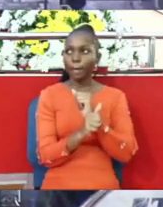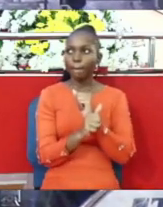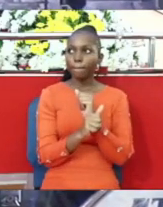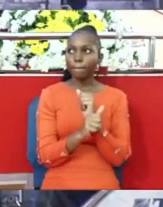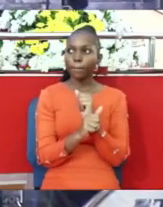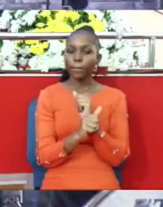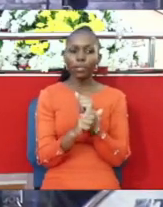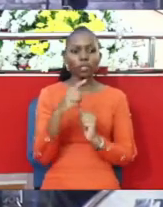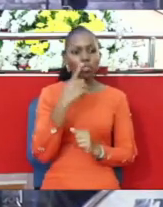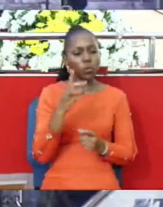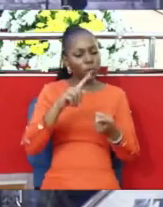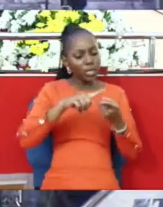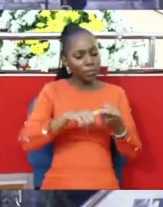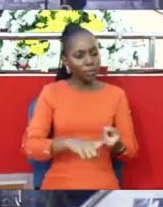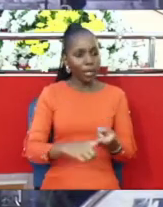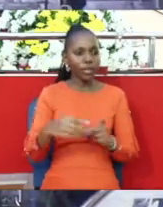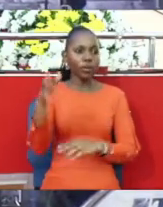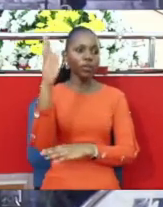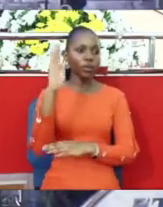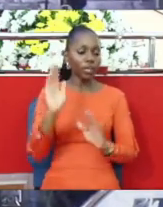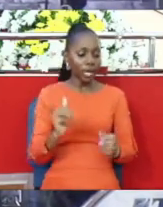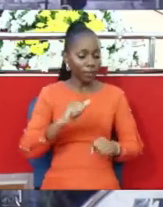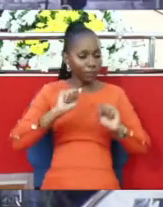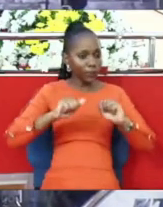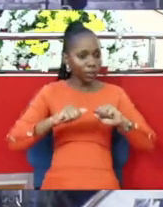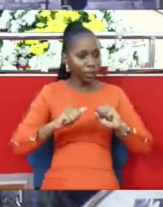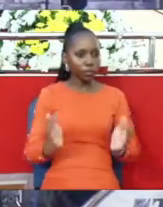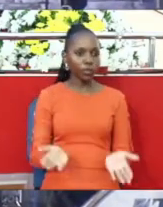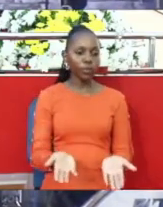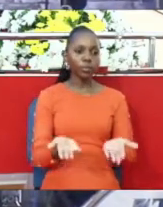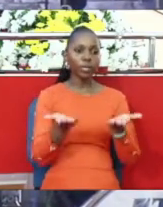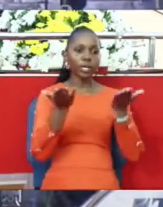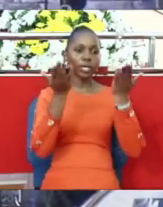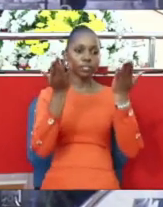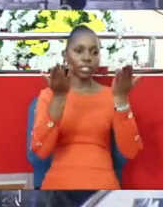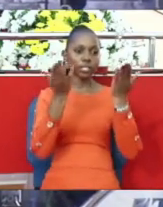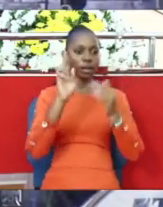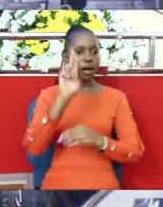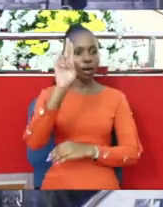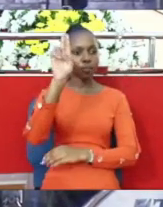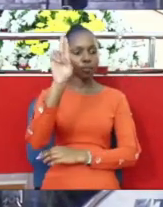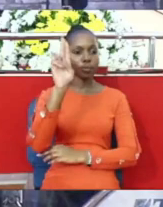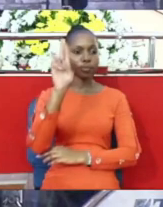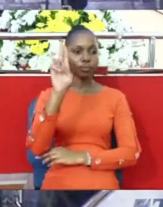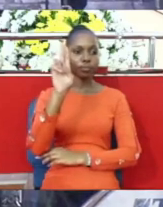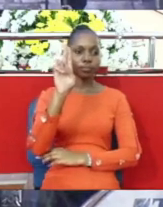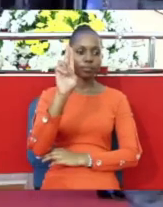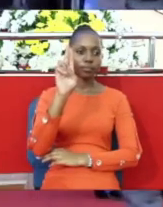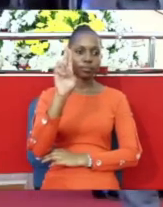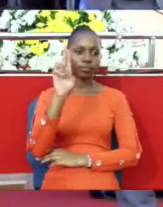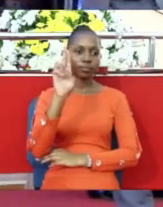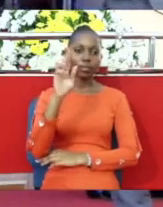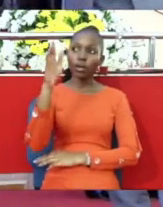lifted up. Ili aweze kukuinua juu. Run to the tower of your safety. Aha, kimbilia mnara wa usalama. So that God can lift you